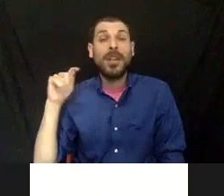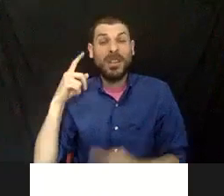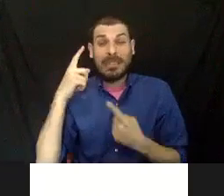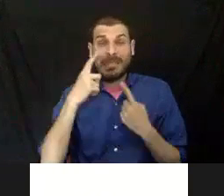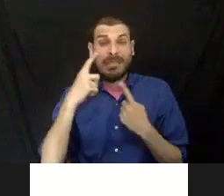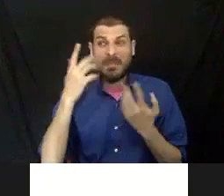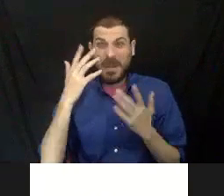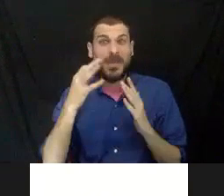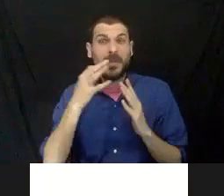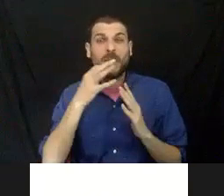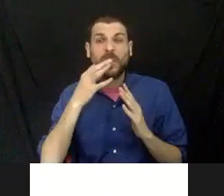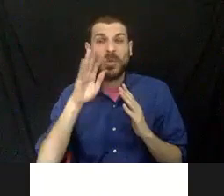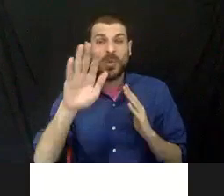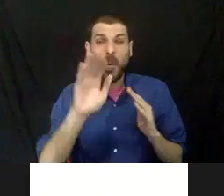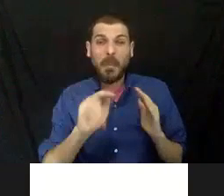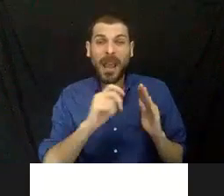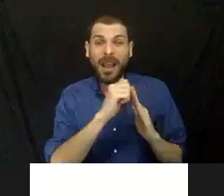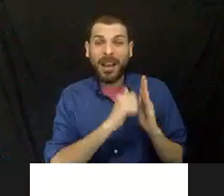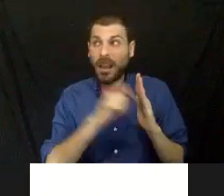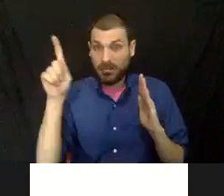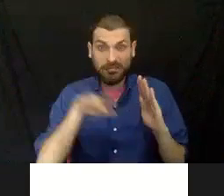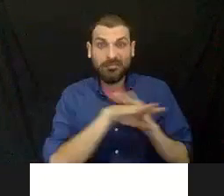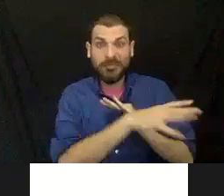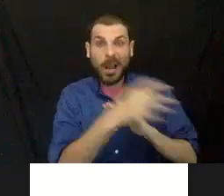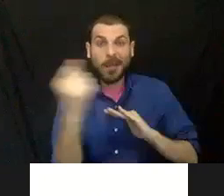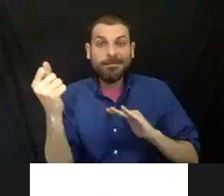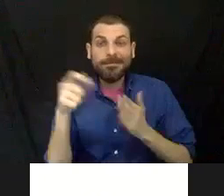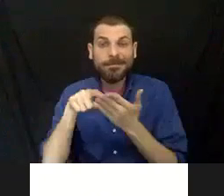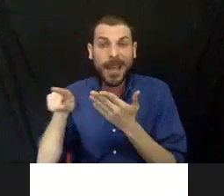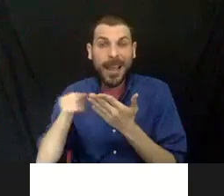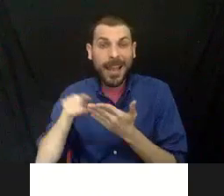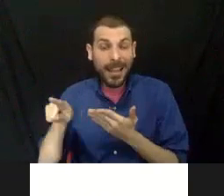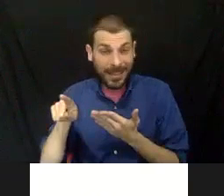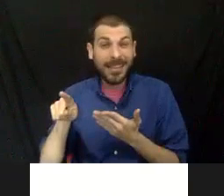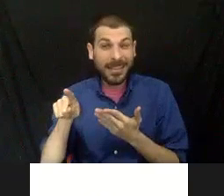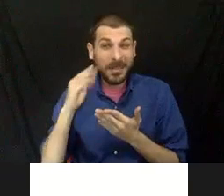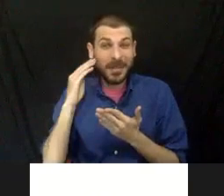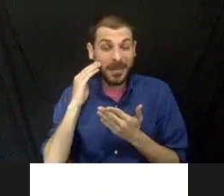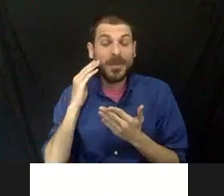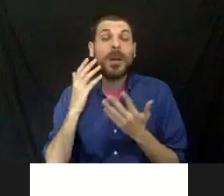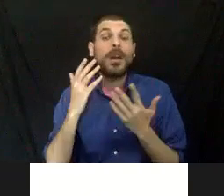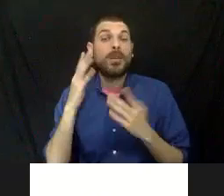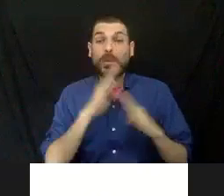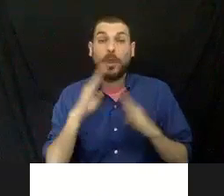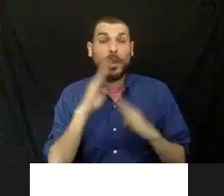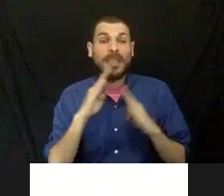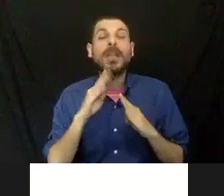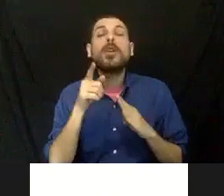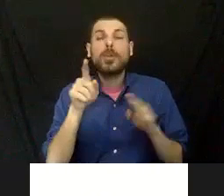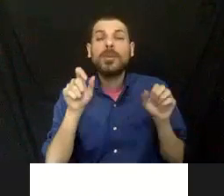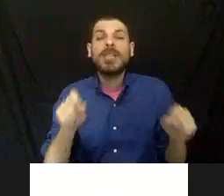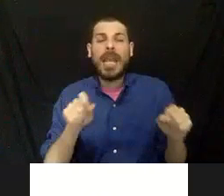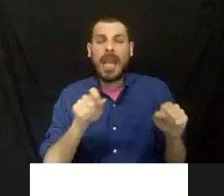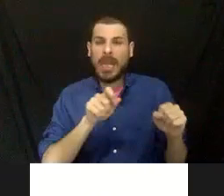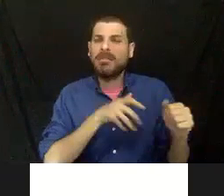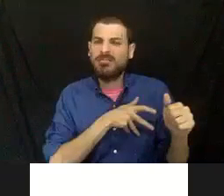and worried about the federal government coming after you for your balance, there are ways to get out of default. The